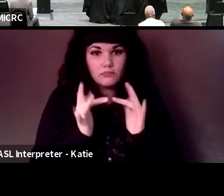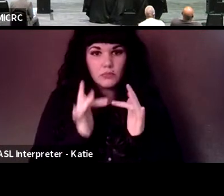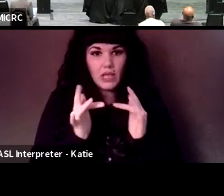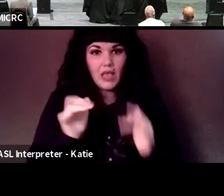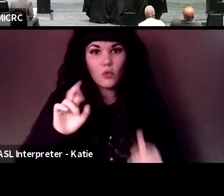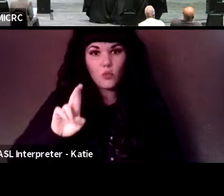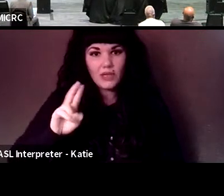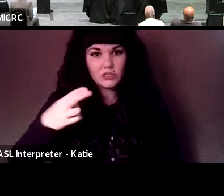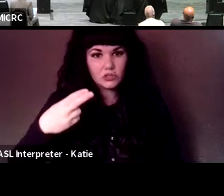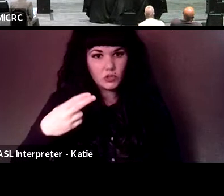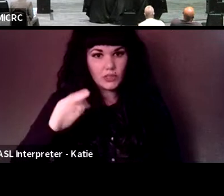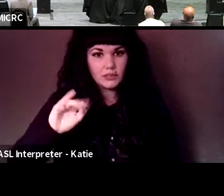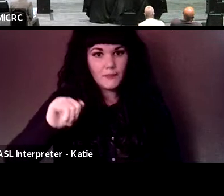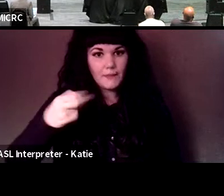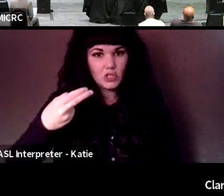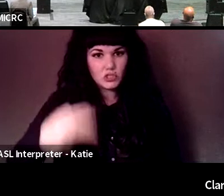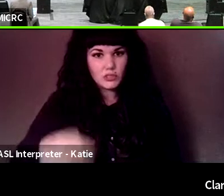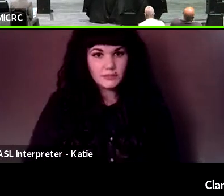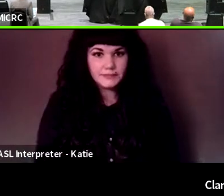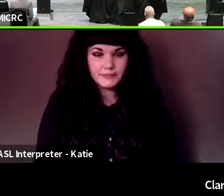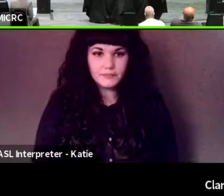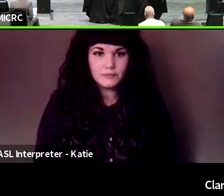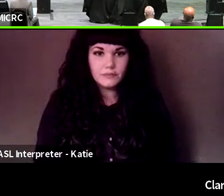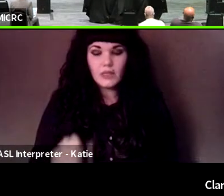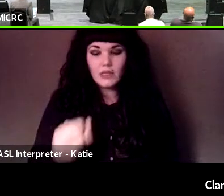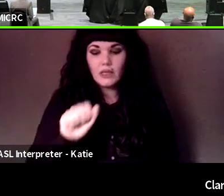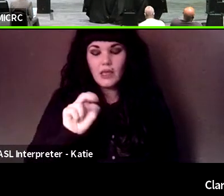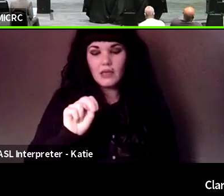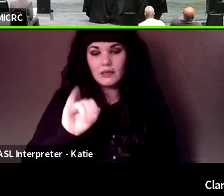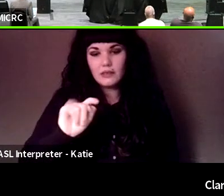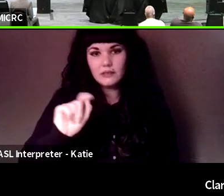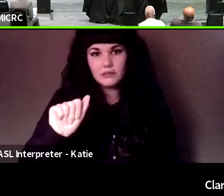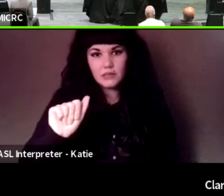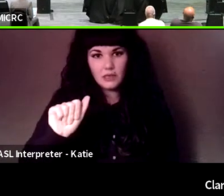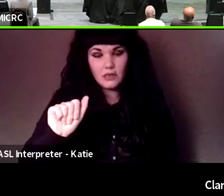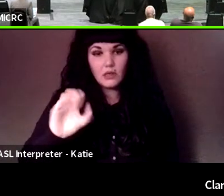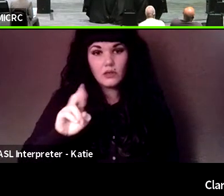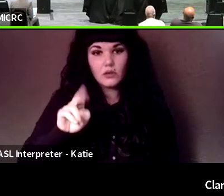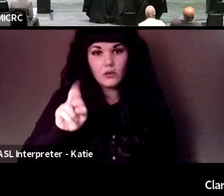Hills, Michigan. Juanita Curry. Present.